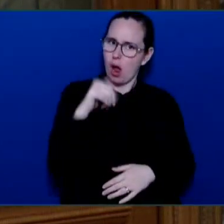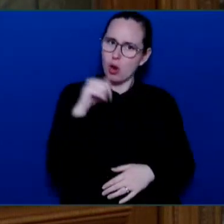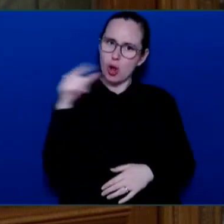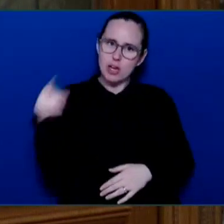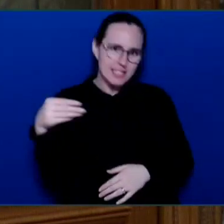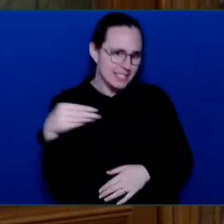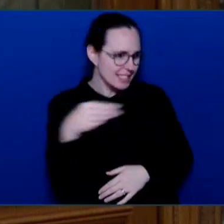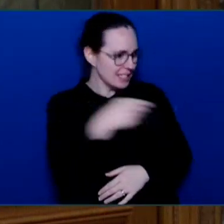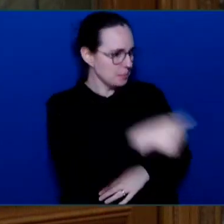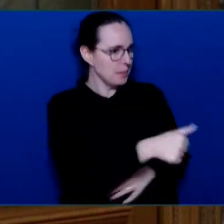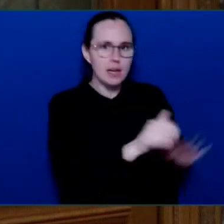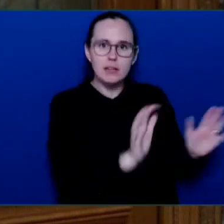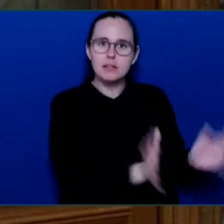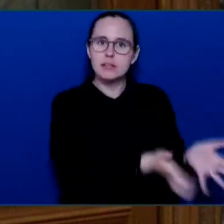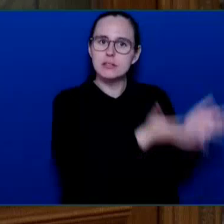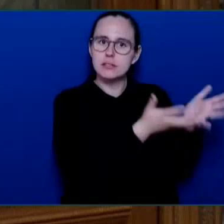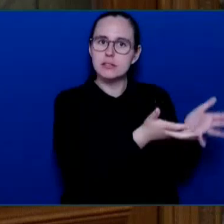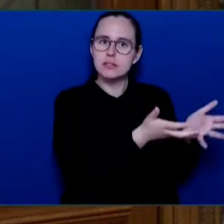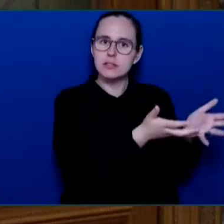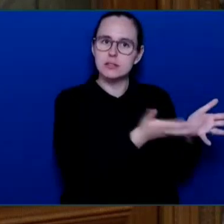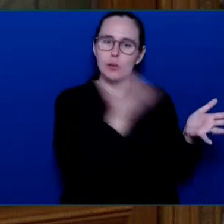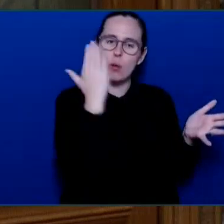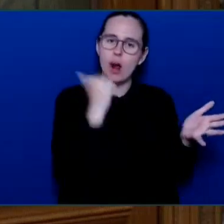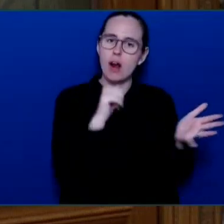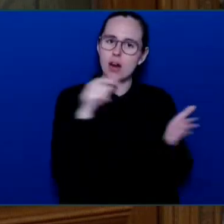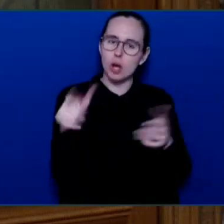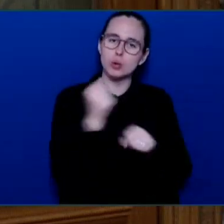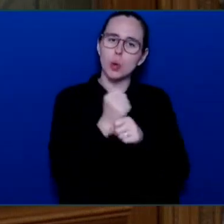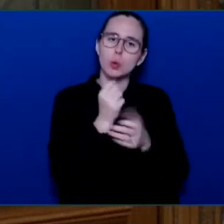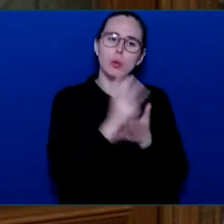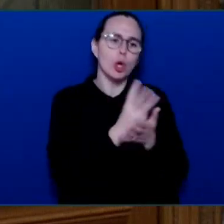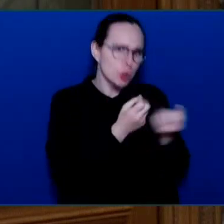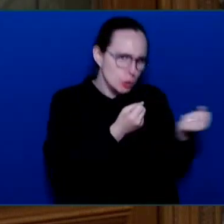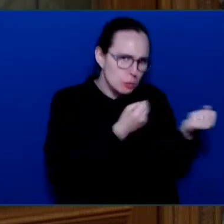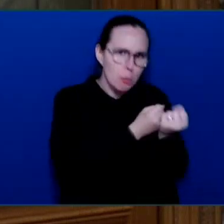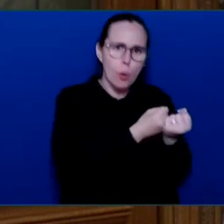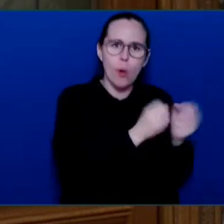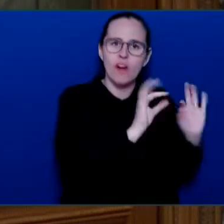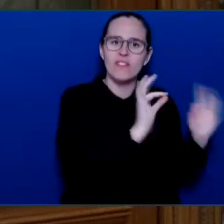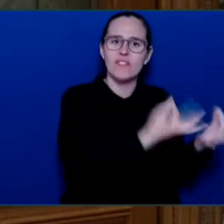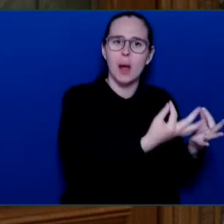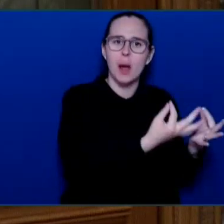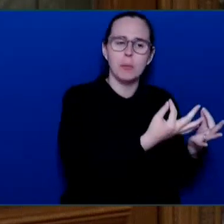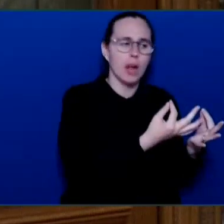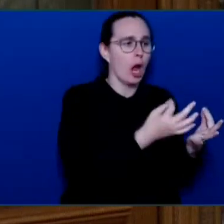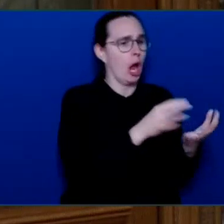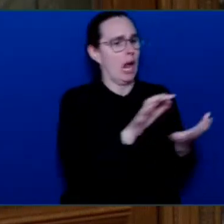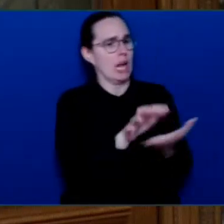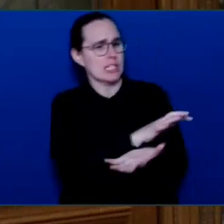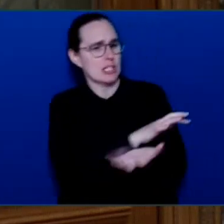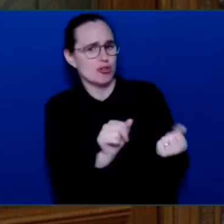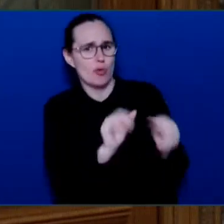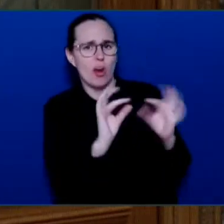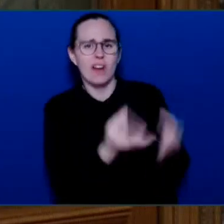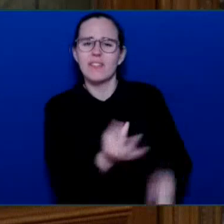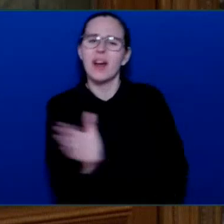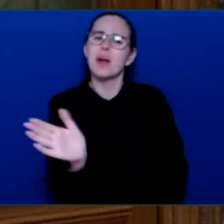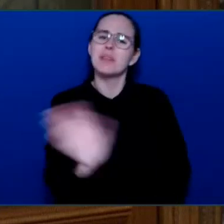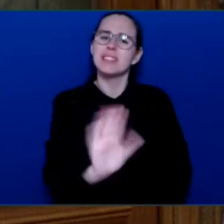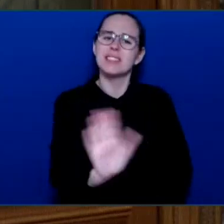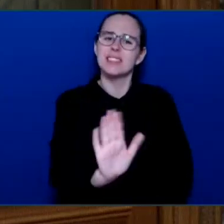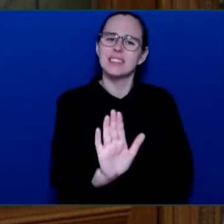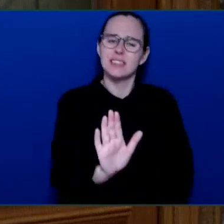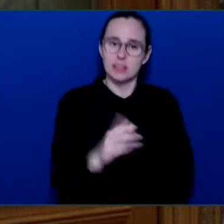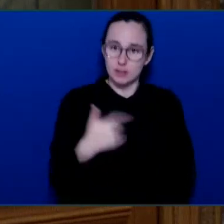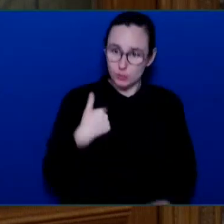them? We made basic suggestion that social workers in this ministry be required to be members of the College of Social Work, Mr. Speaker. It